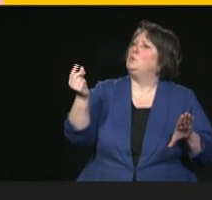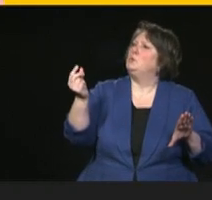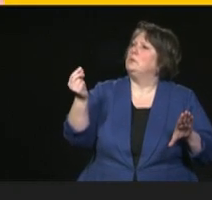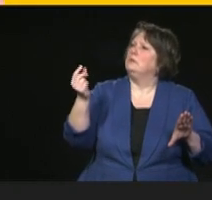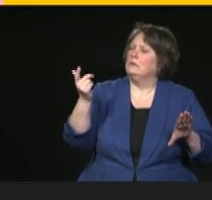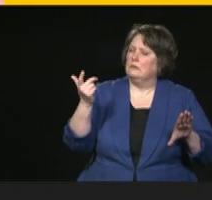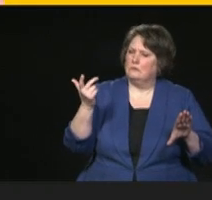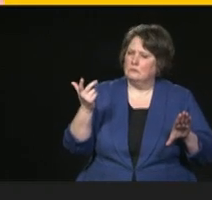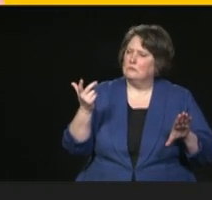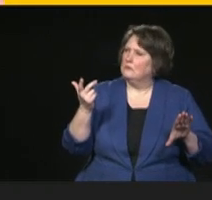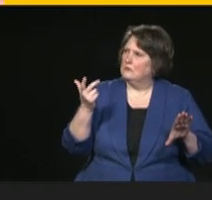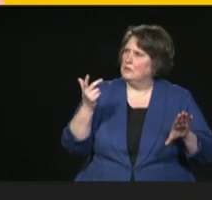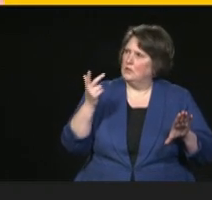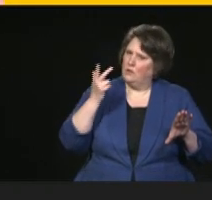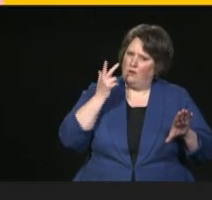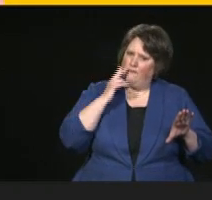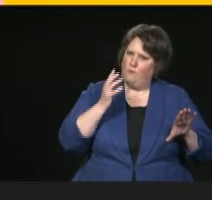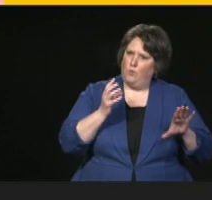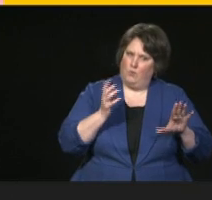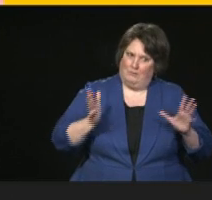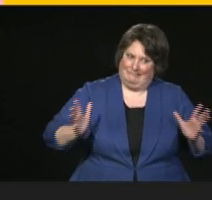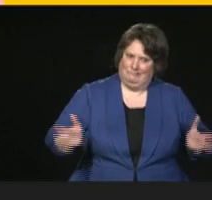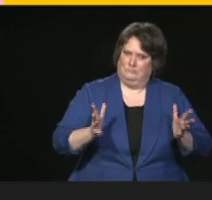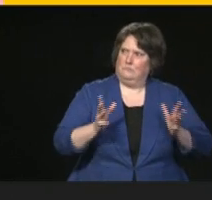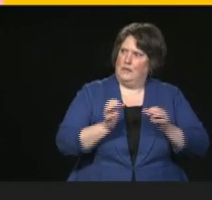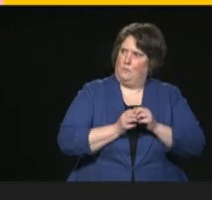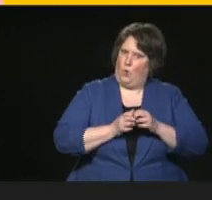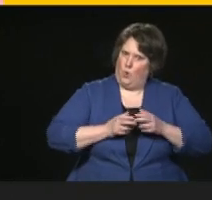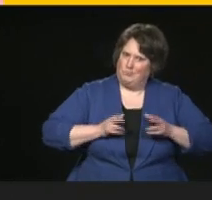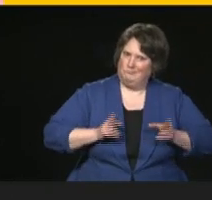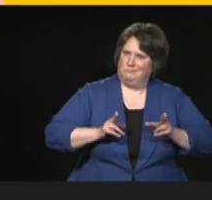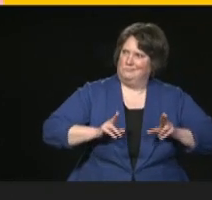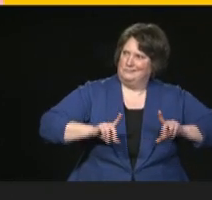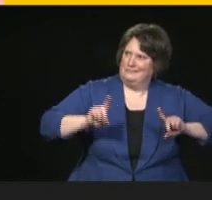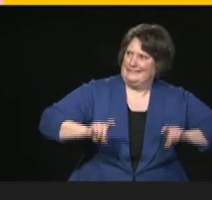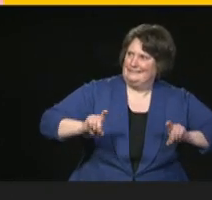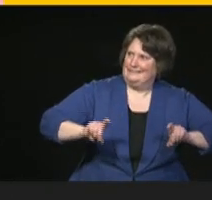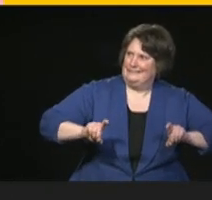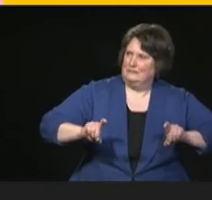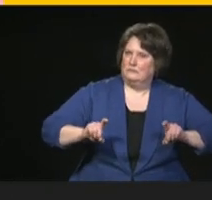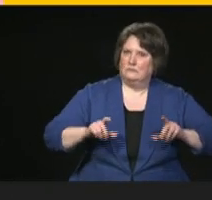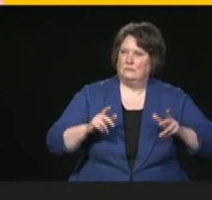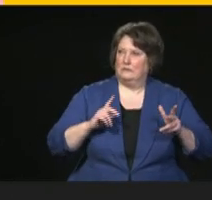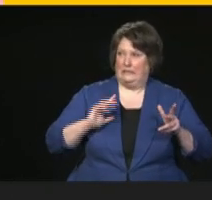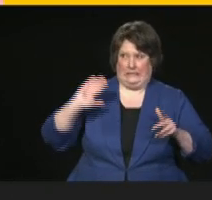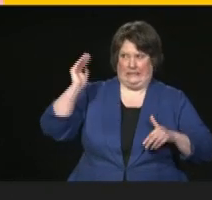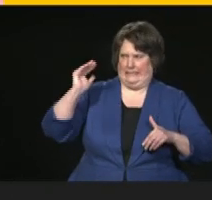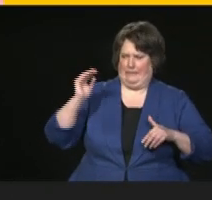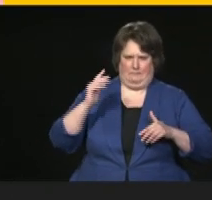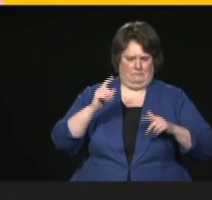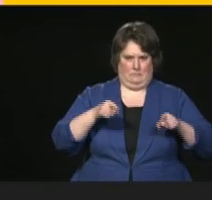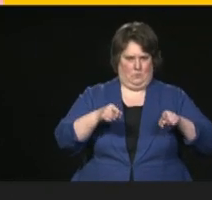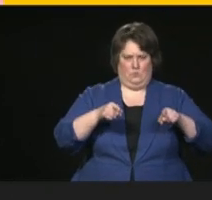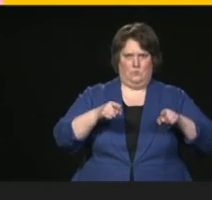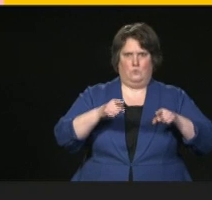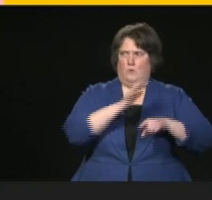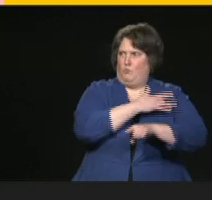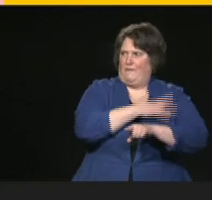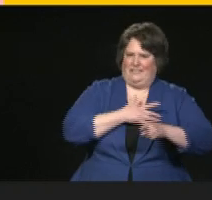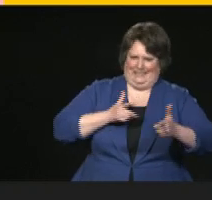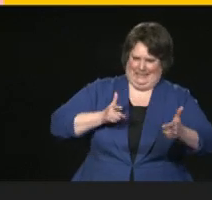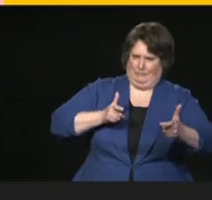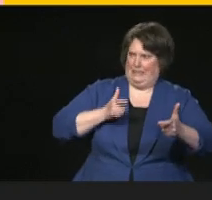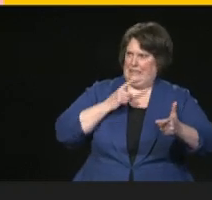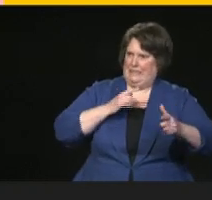analysis process? We've seen a large gap between the various provinces. For example, there are thousands of people waiting in